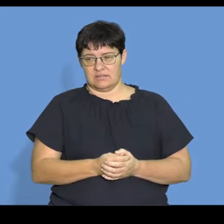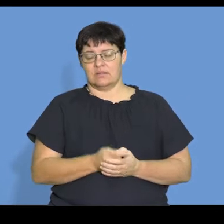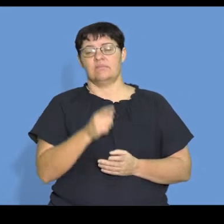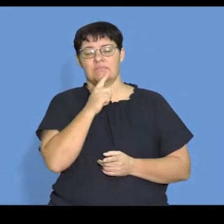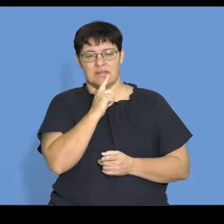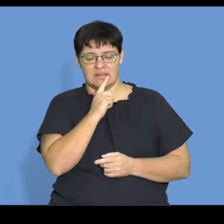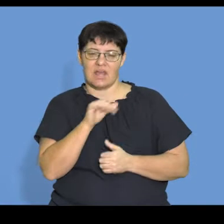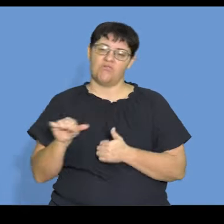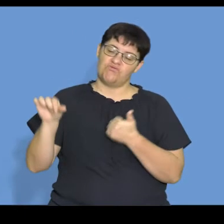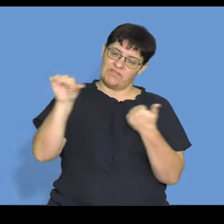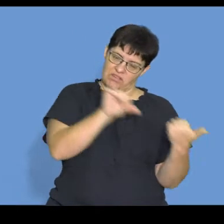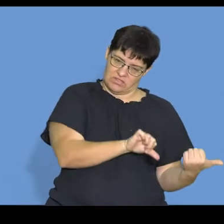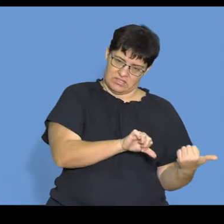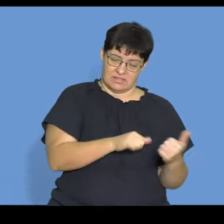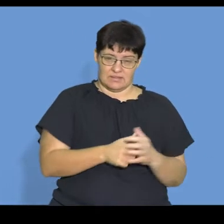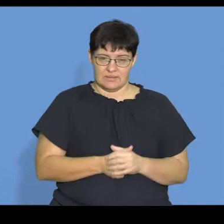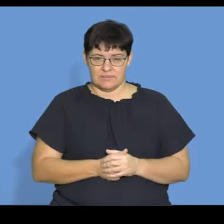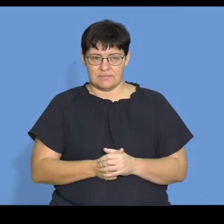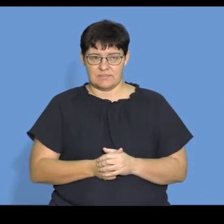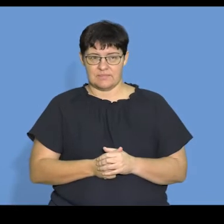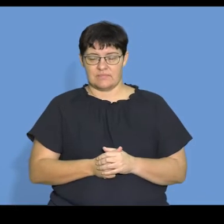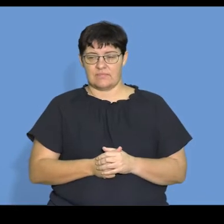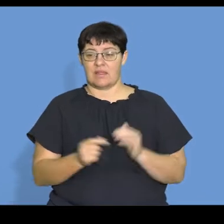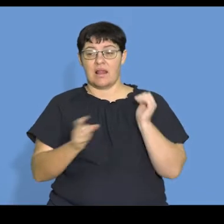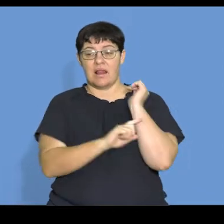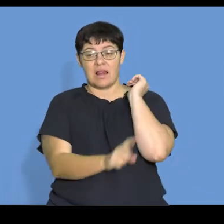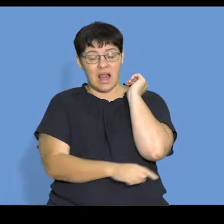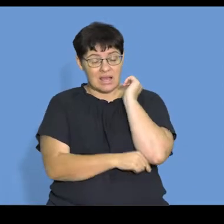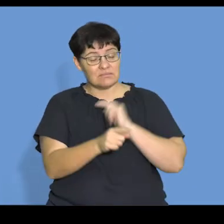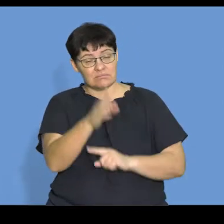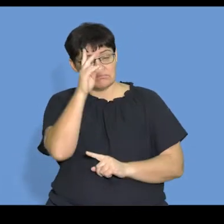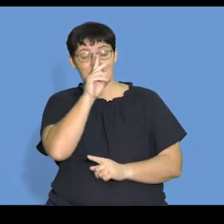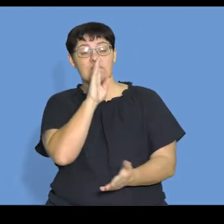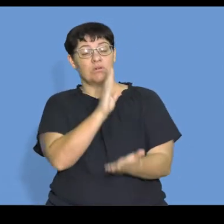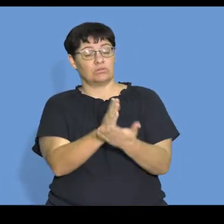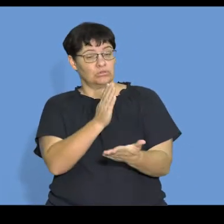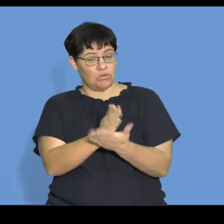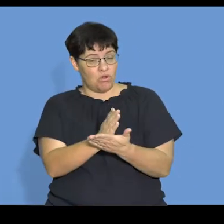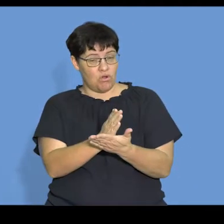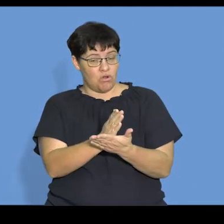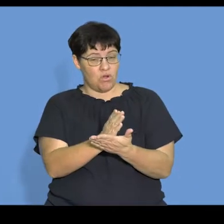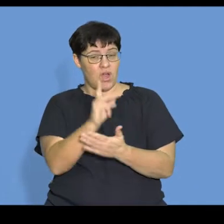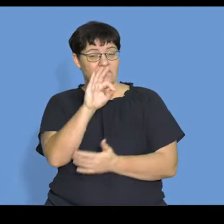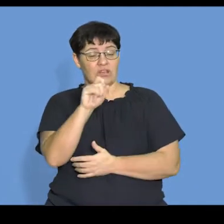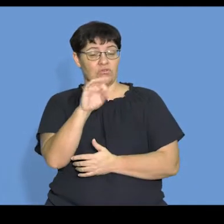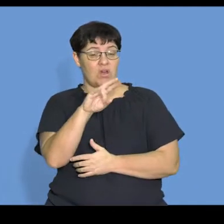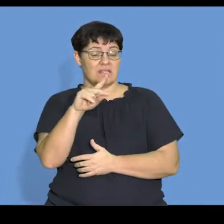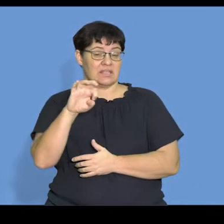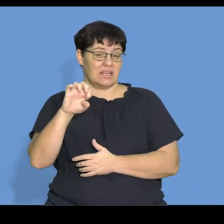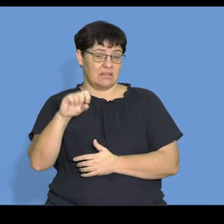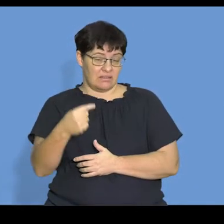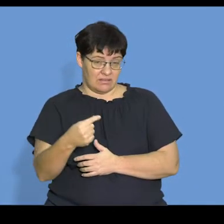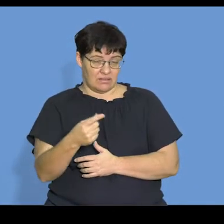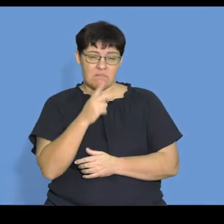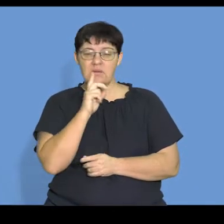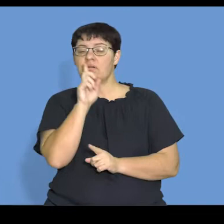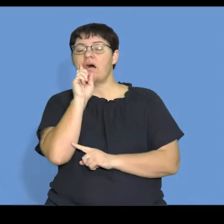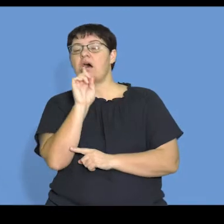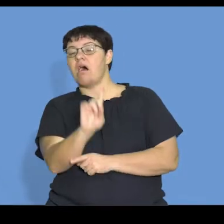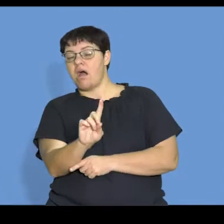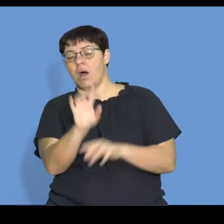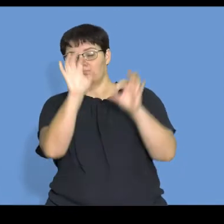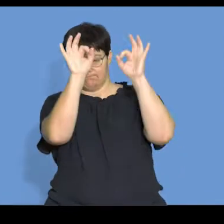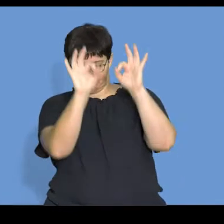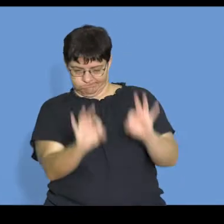of expanding. The last thing you always need to make sure when you are factorizing, you check that you have factorized